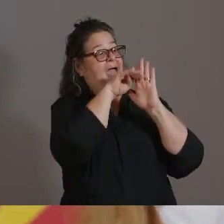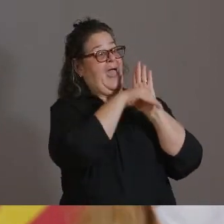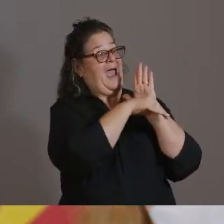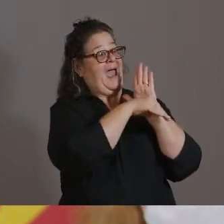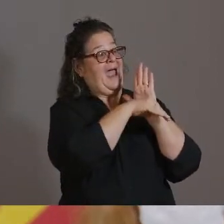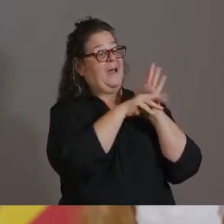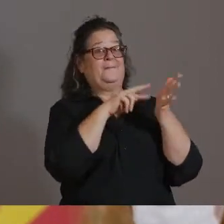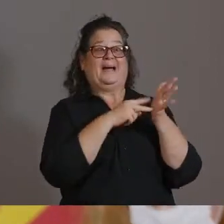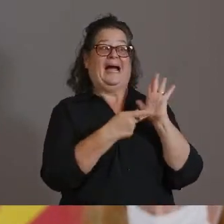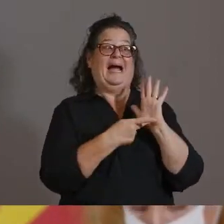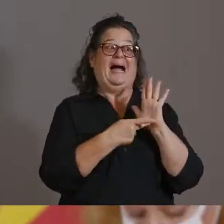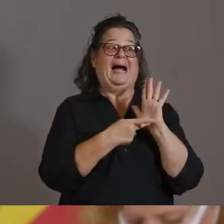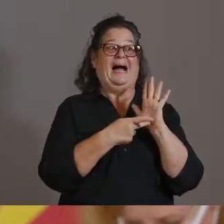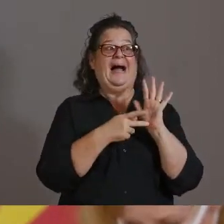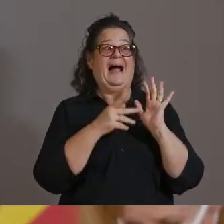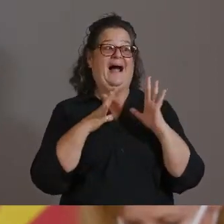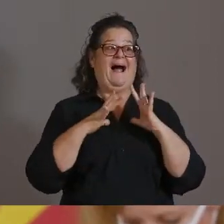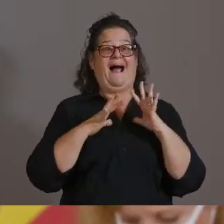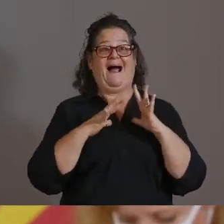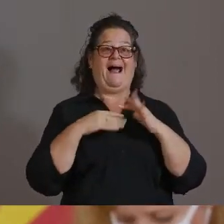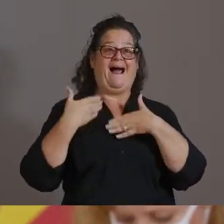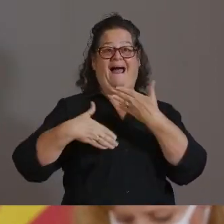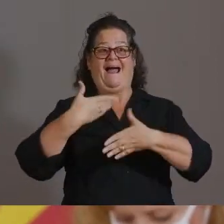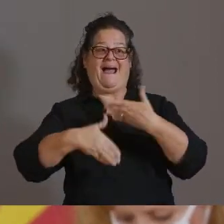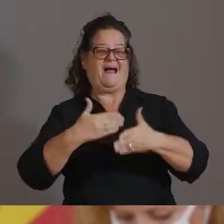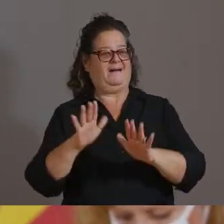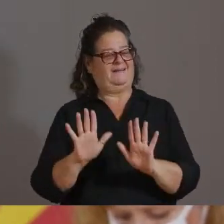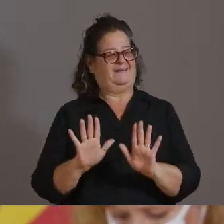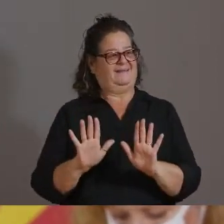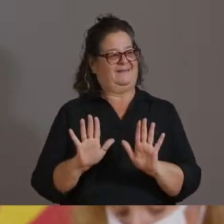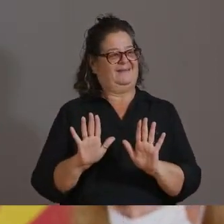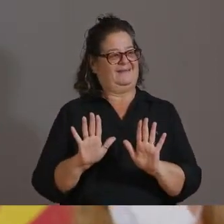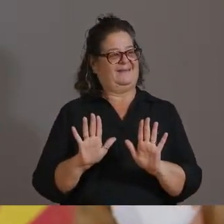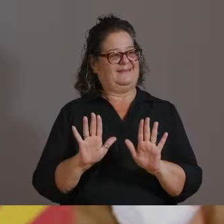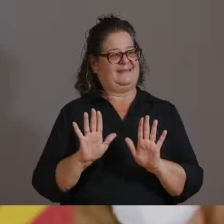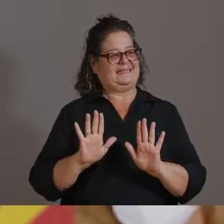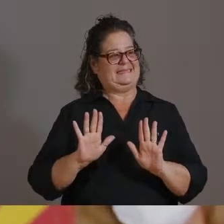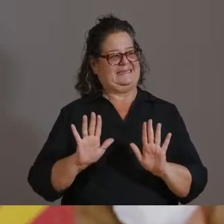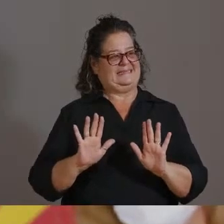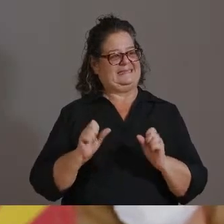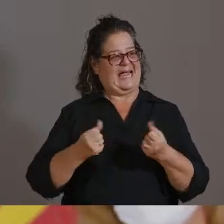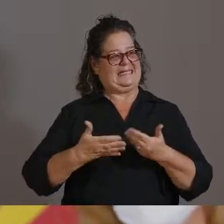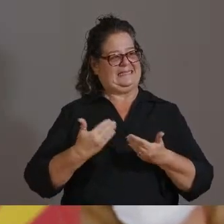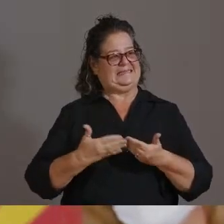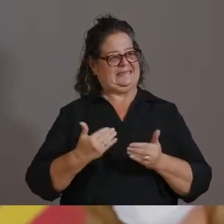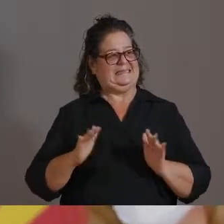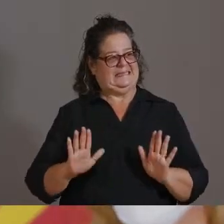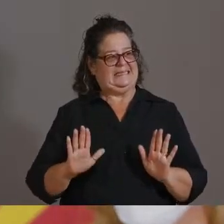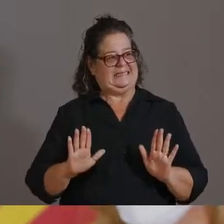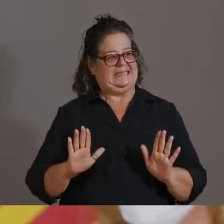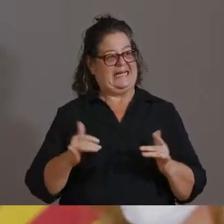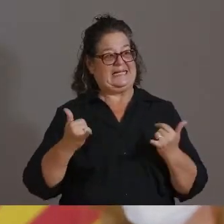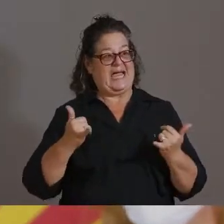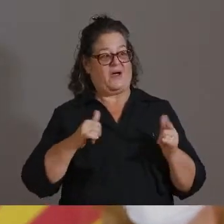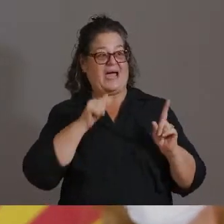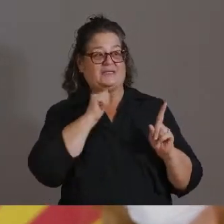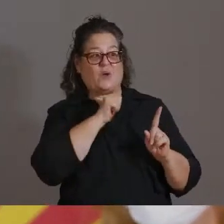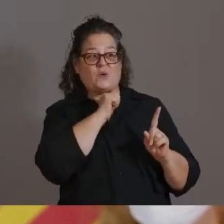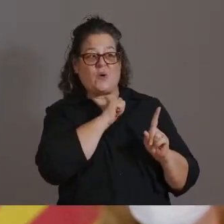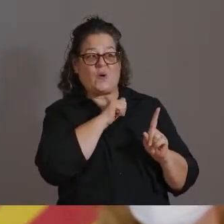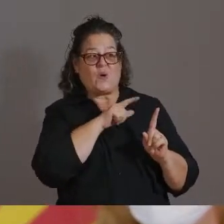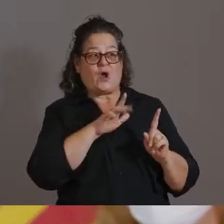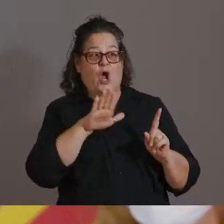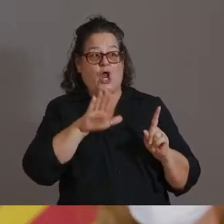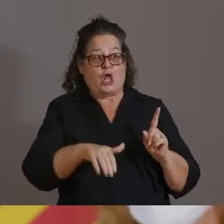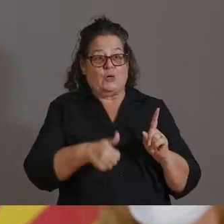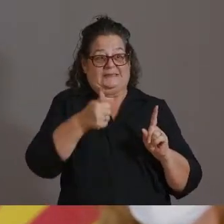night. And I'm glad that Arizona's in a position right now where we've got the lowest R0 in the country, and that means that the